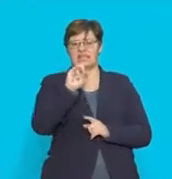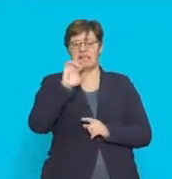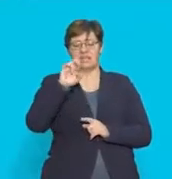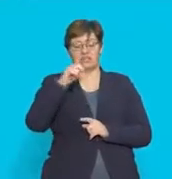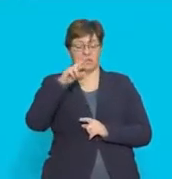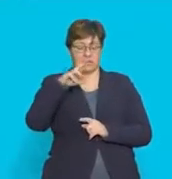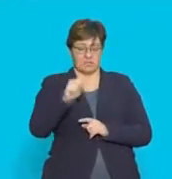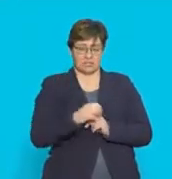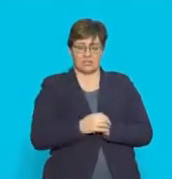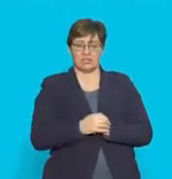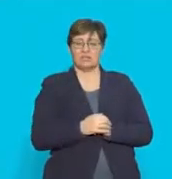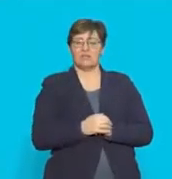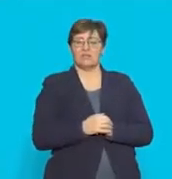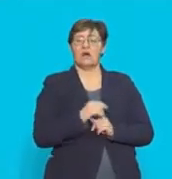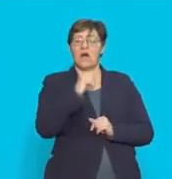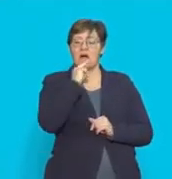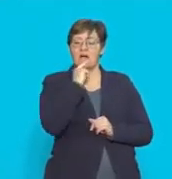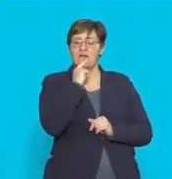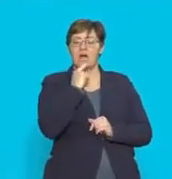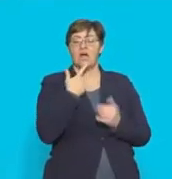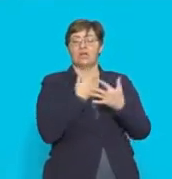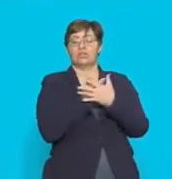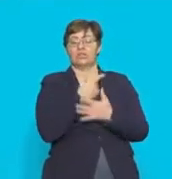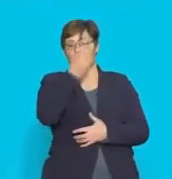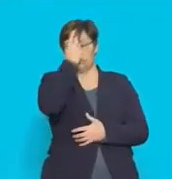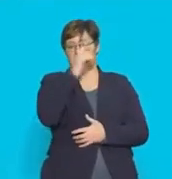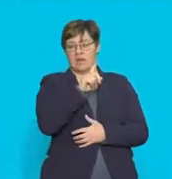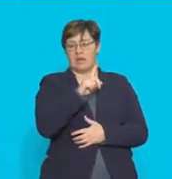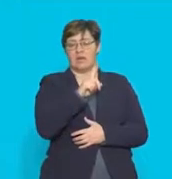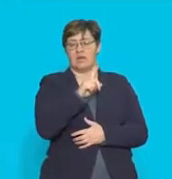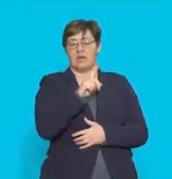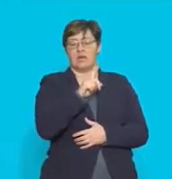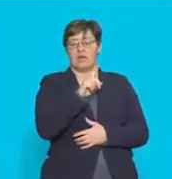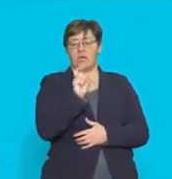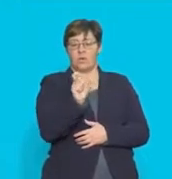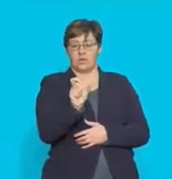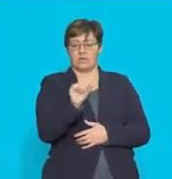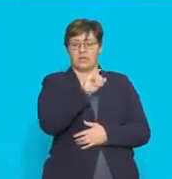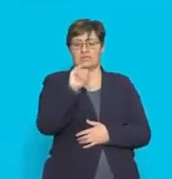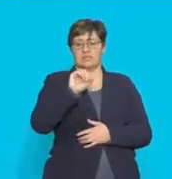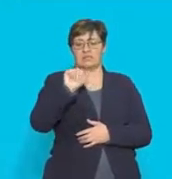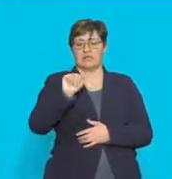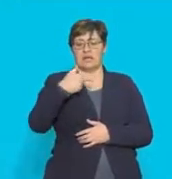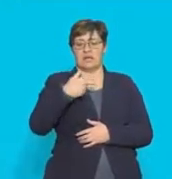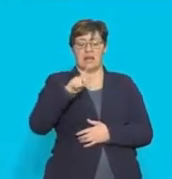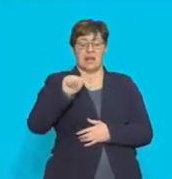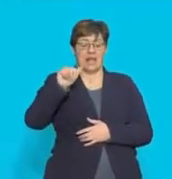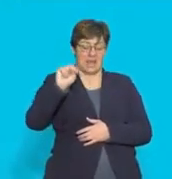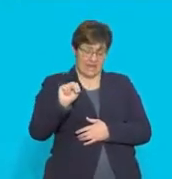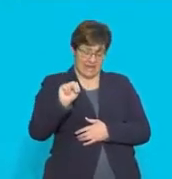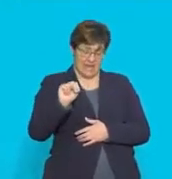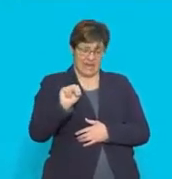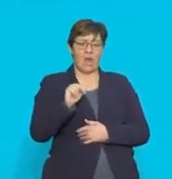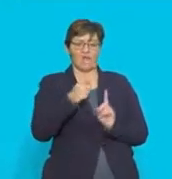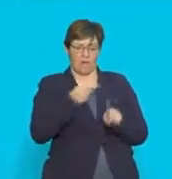the German word which is Zahlen. I hope that I'm saying it correctly,